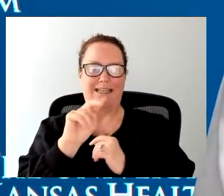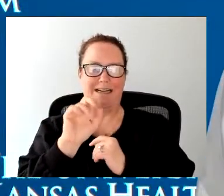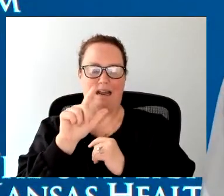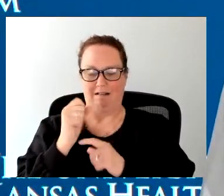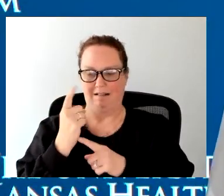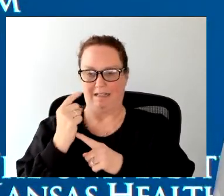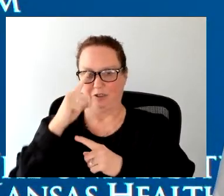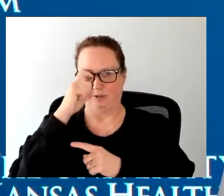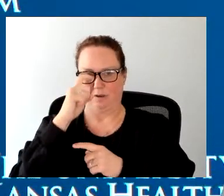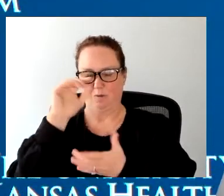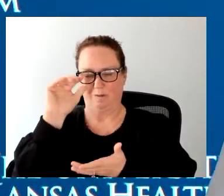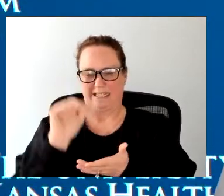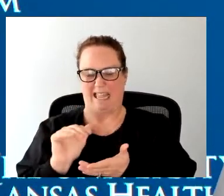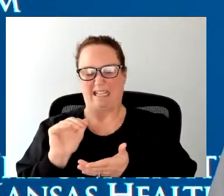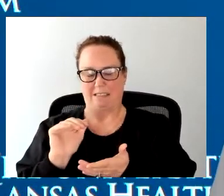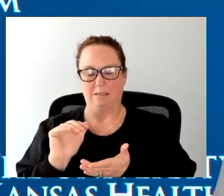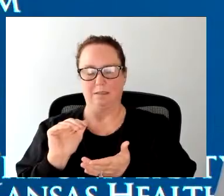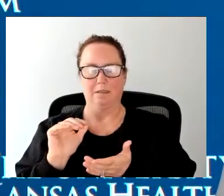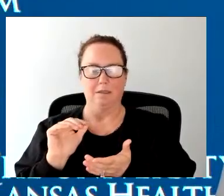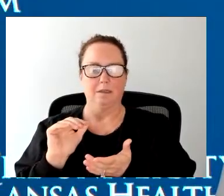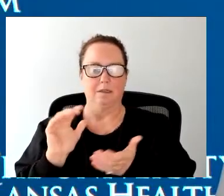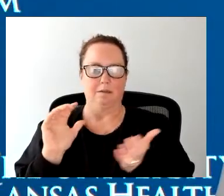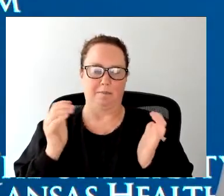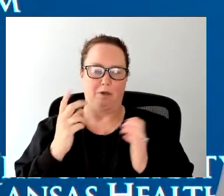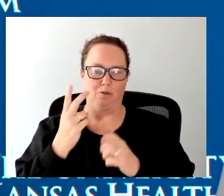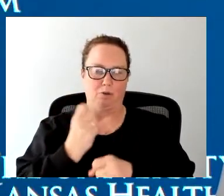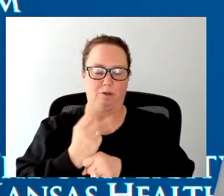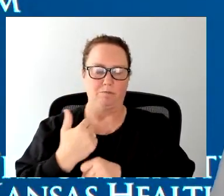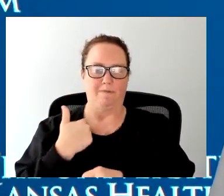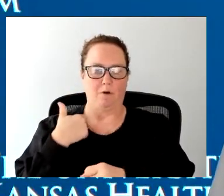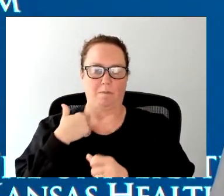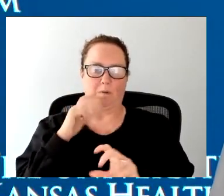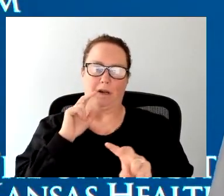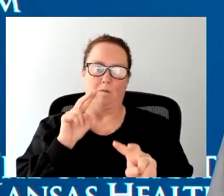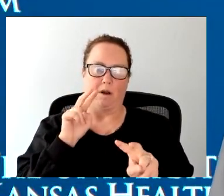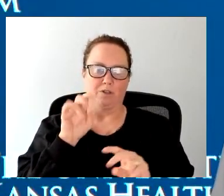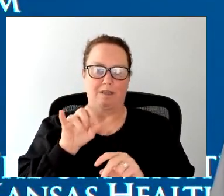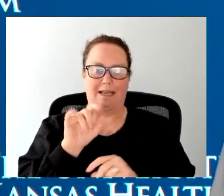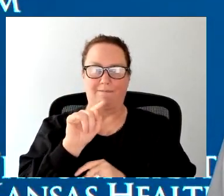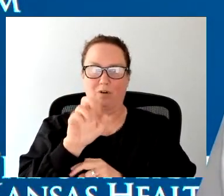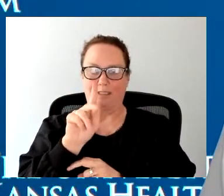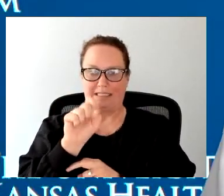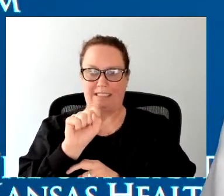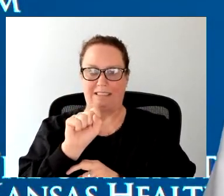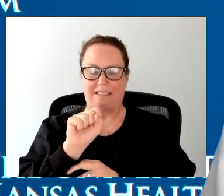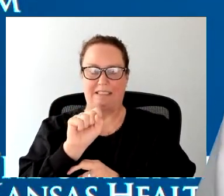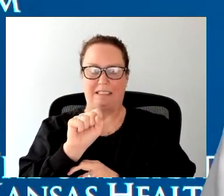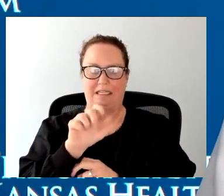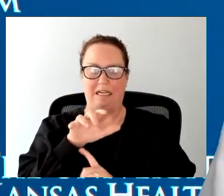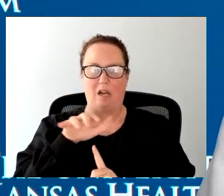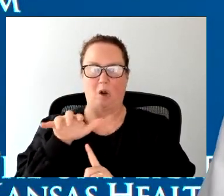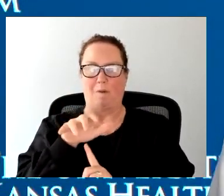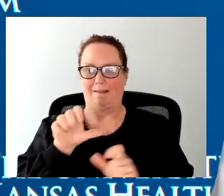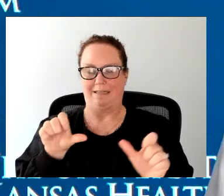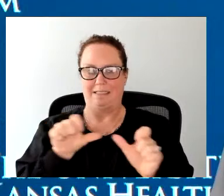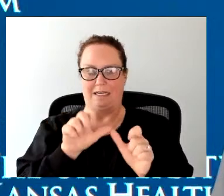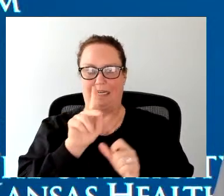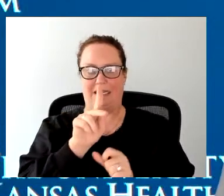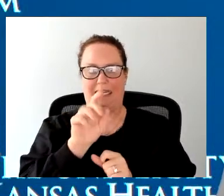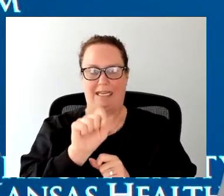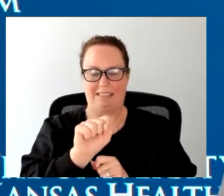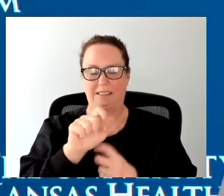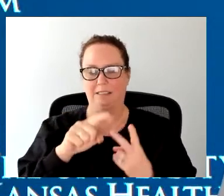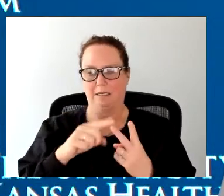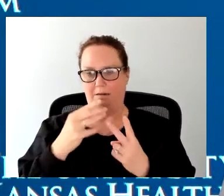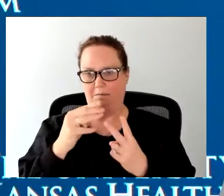little bit less than the previous 2 years, but we always need to be vigilant and watching for that. For ticks, around this area, Kansas and Missouri, we really